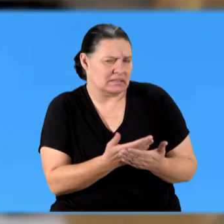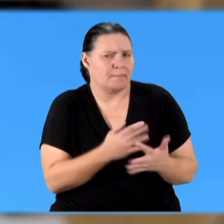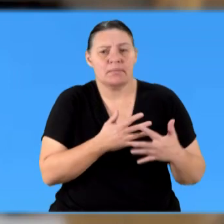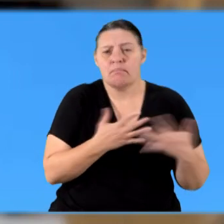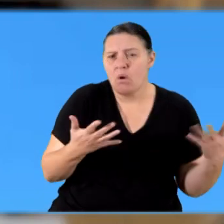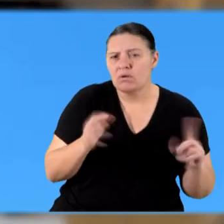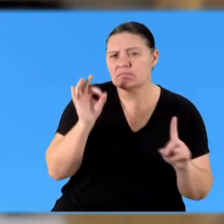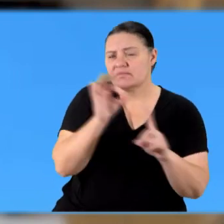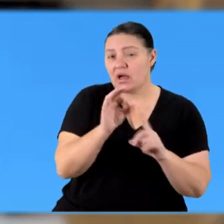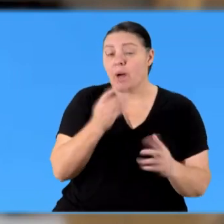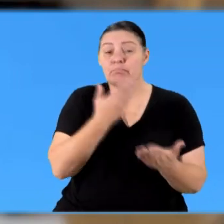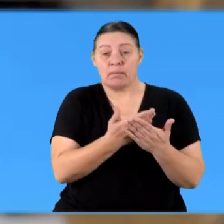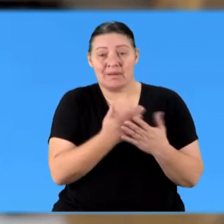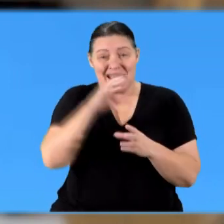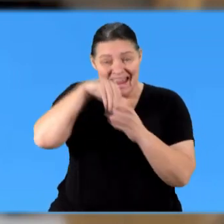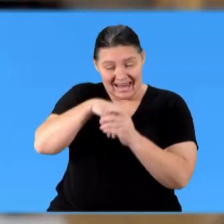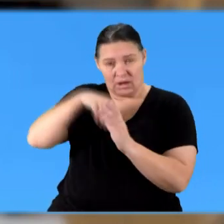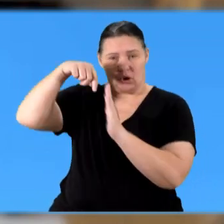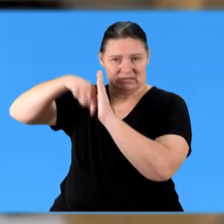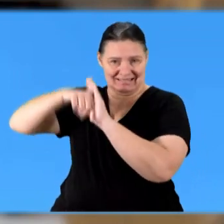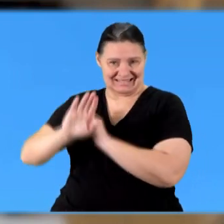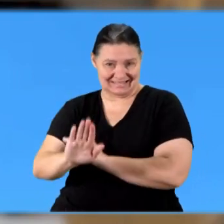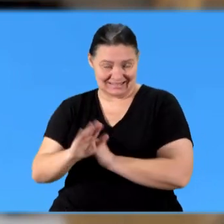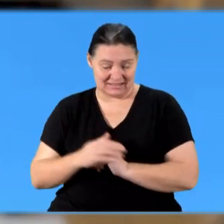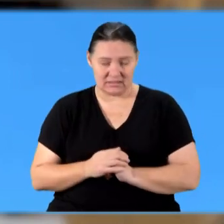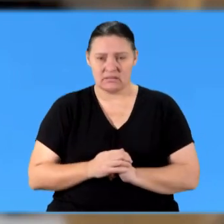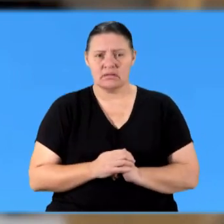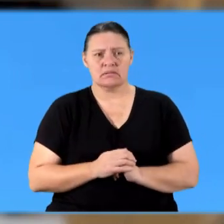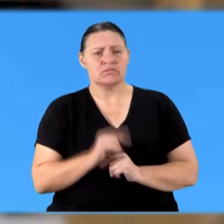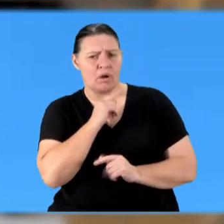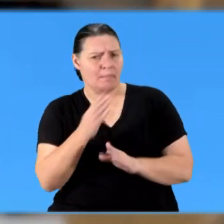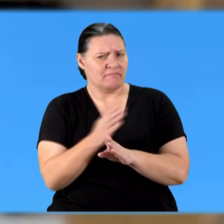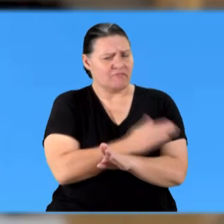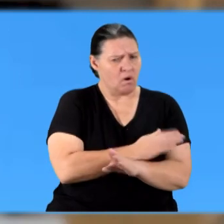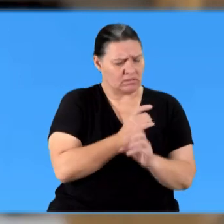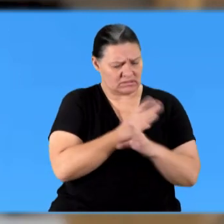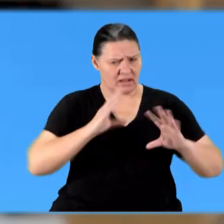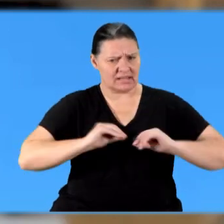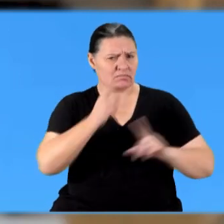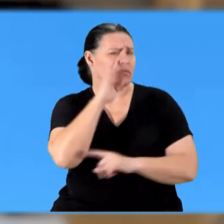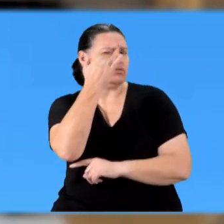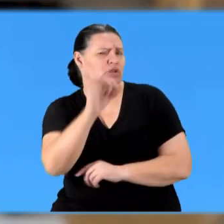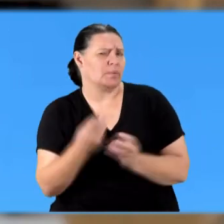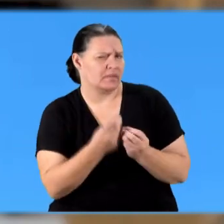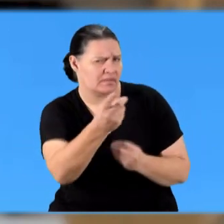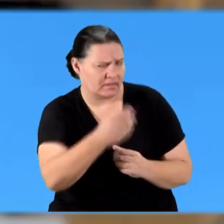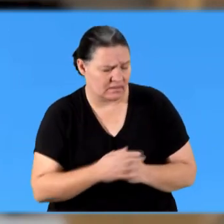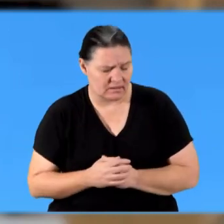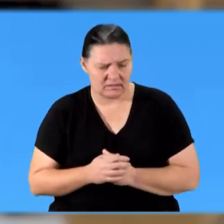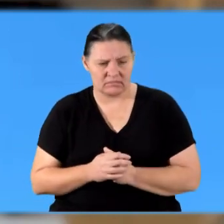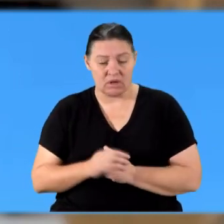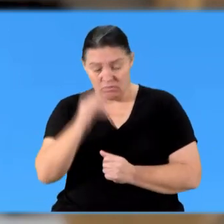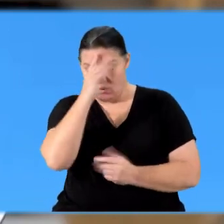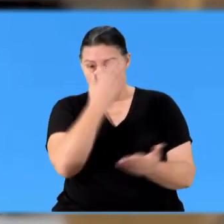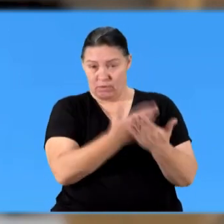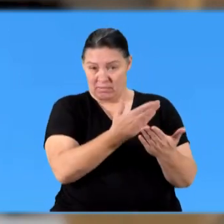of probability, but more specifically, probability in context. Now, before I start with the lesson, let me quickly check